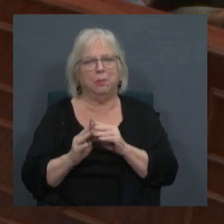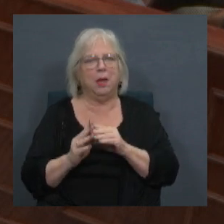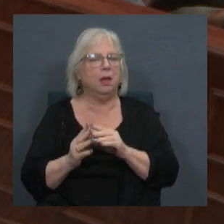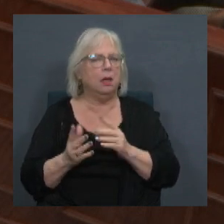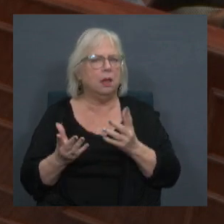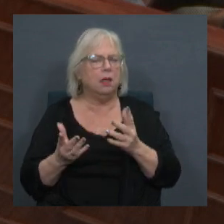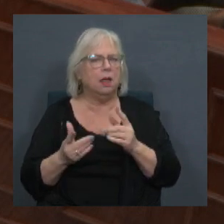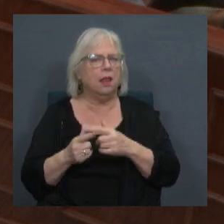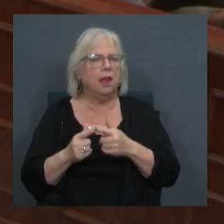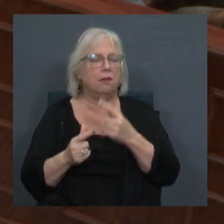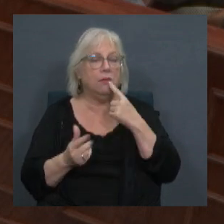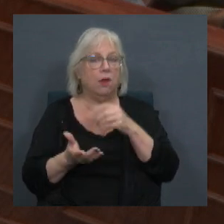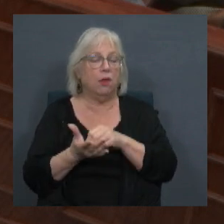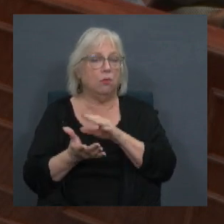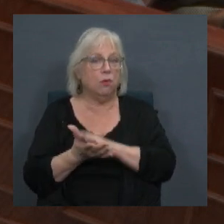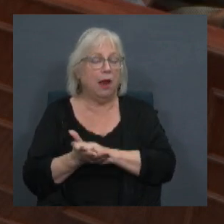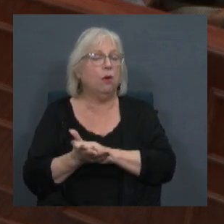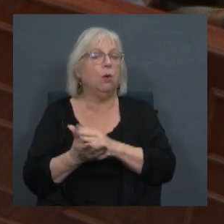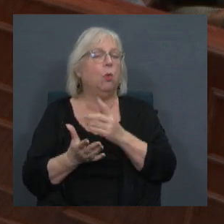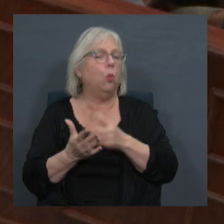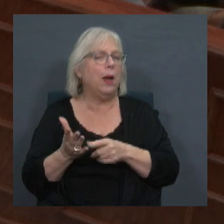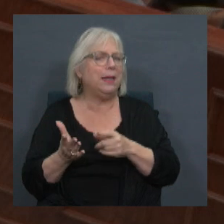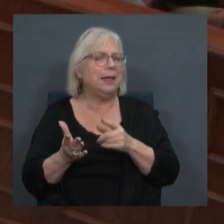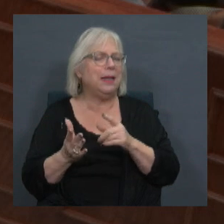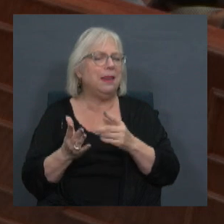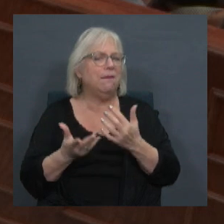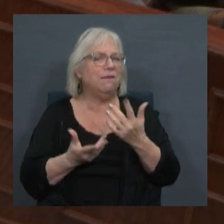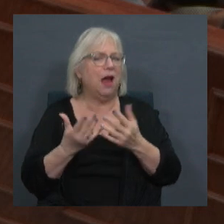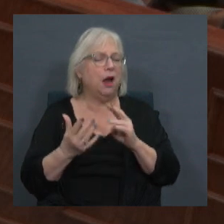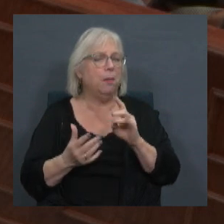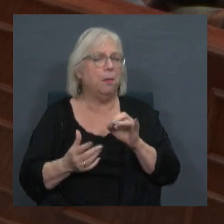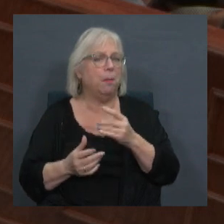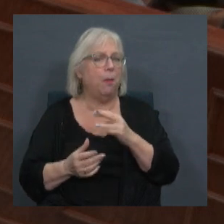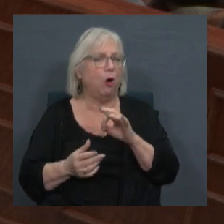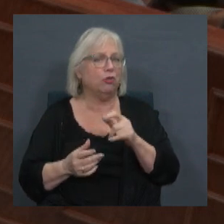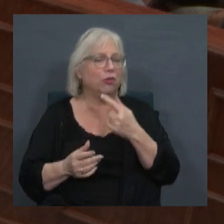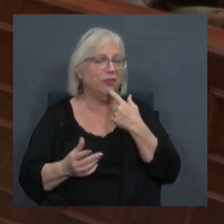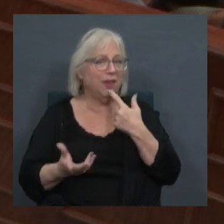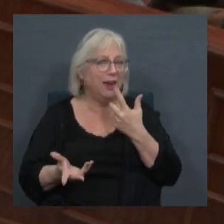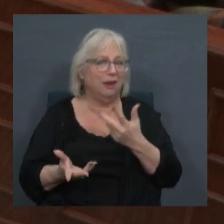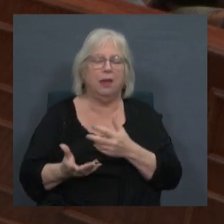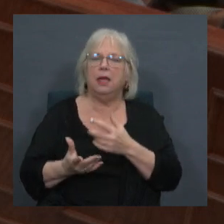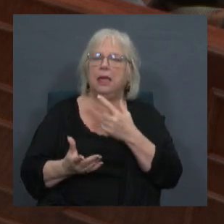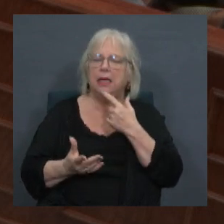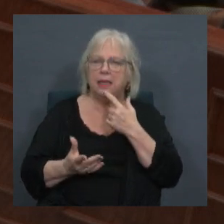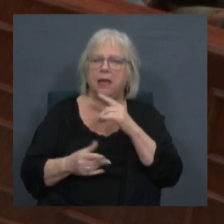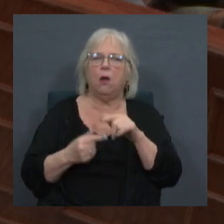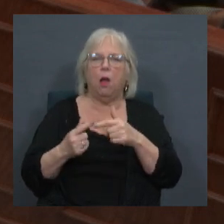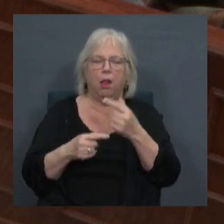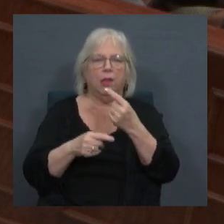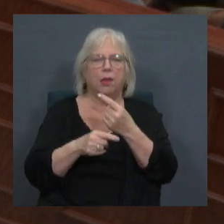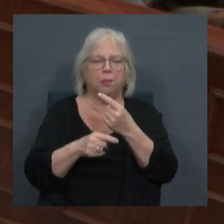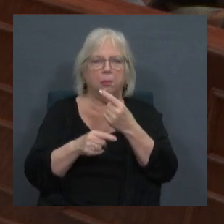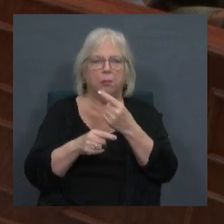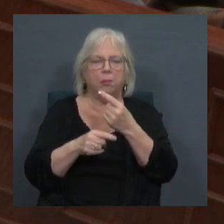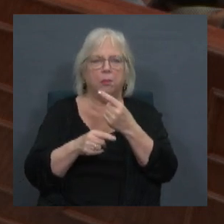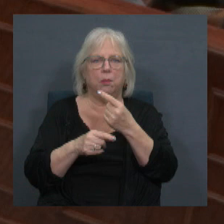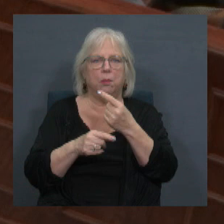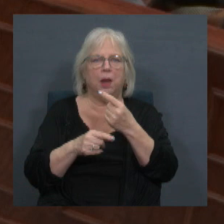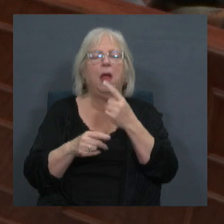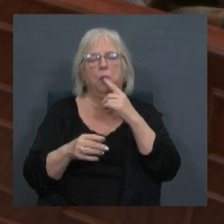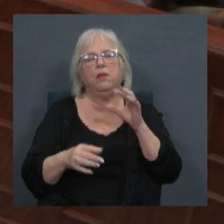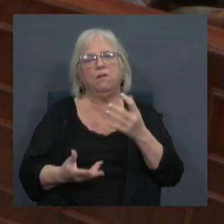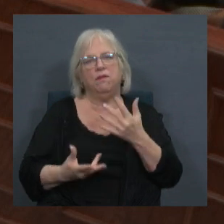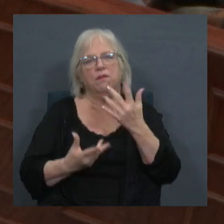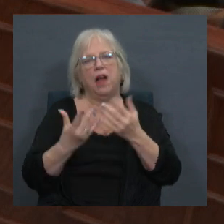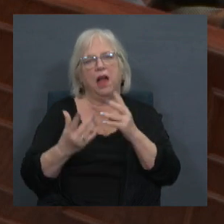just for the record, can we go over what he said again? Because He said that all the proper it was fire marshal approved,